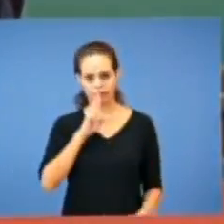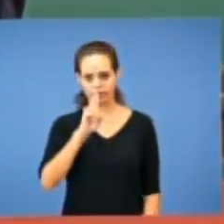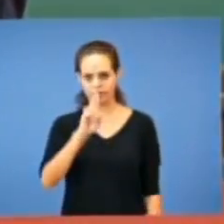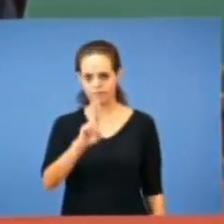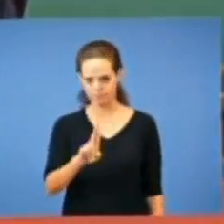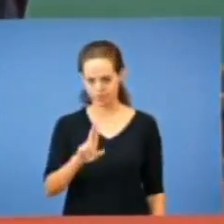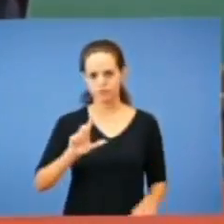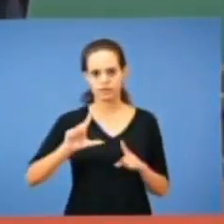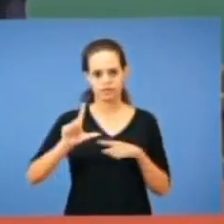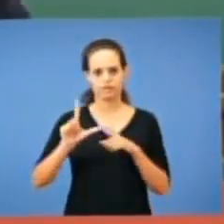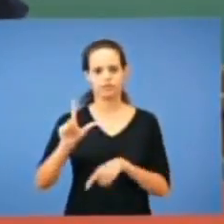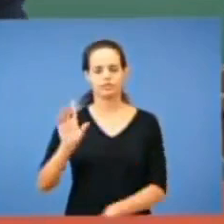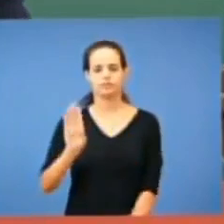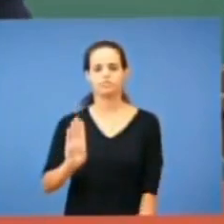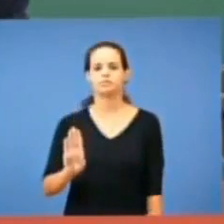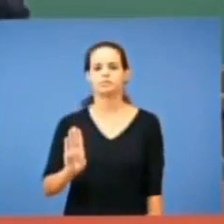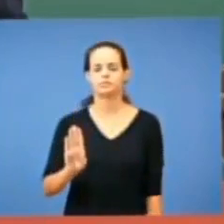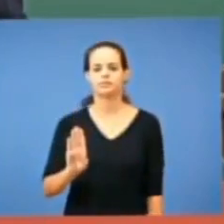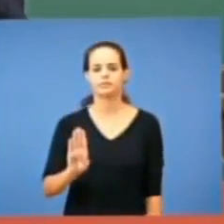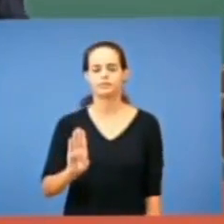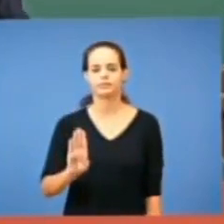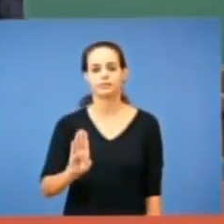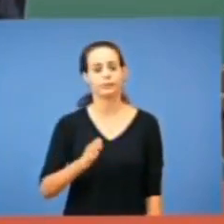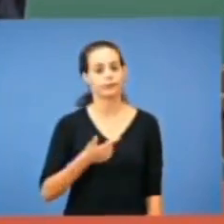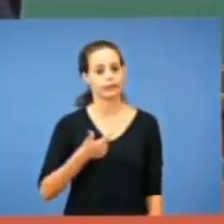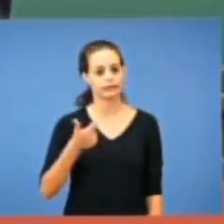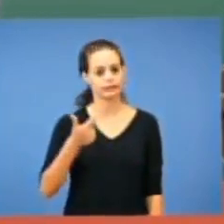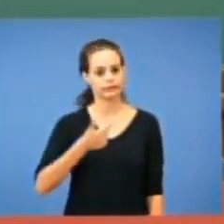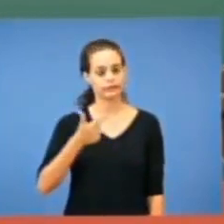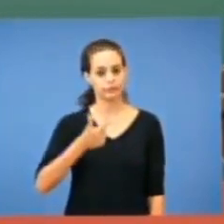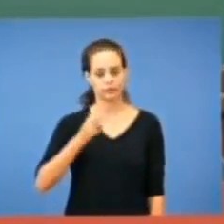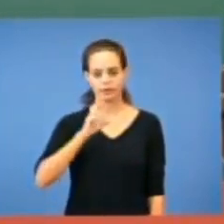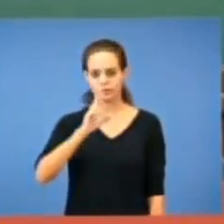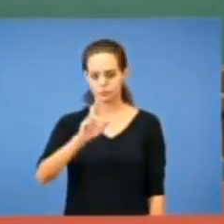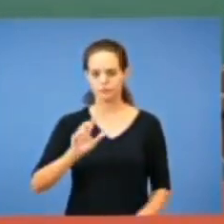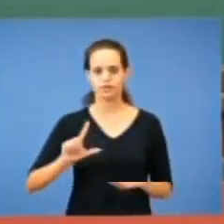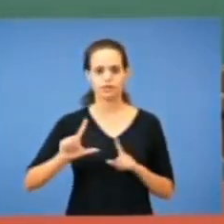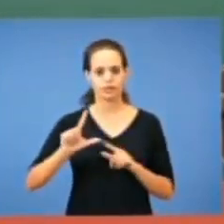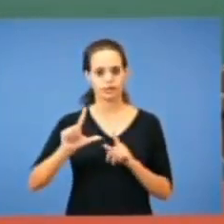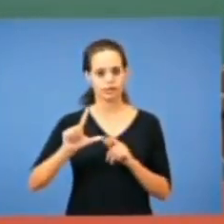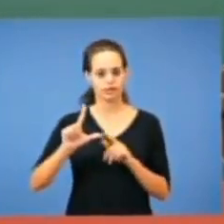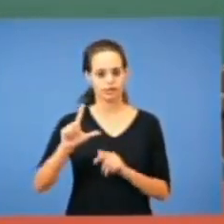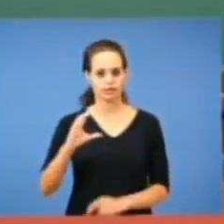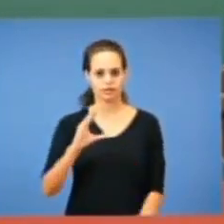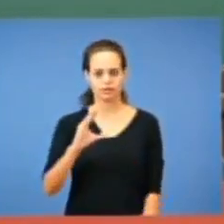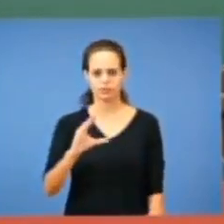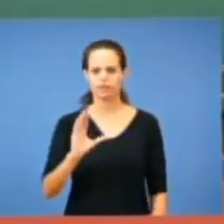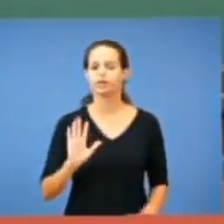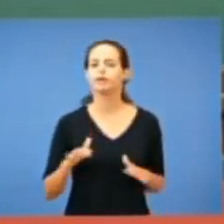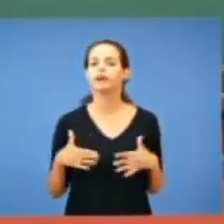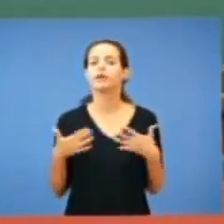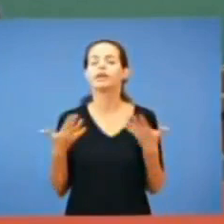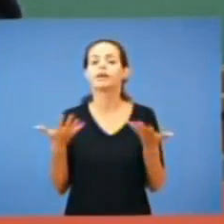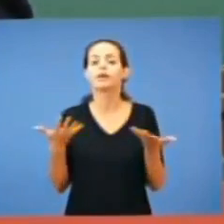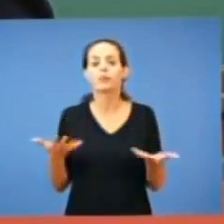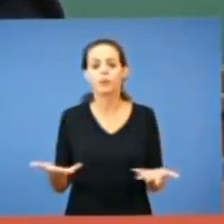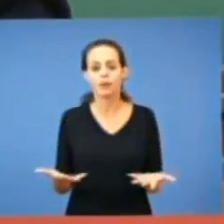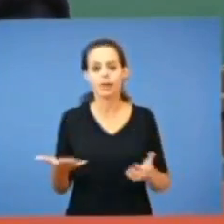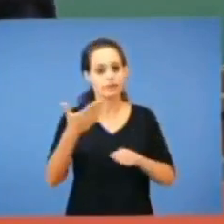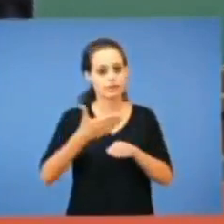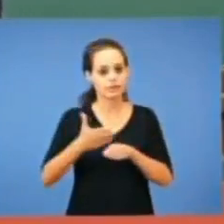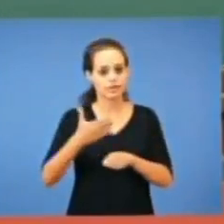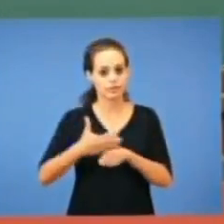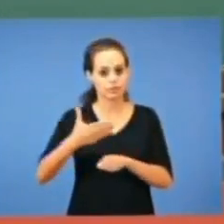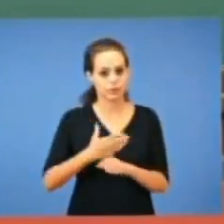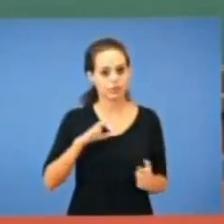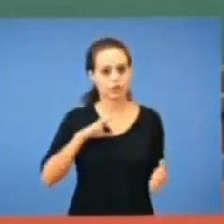here, the answer to letter B. So then letter C, the brethren will see here, what